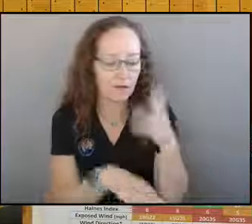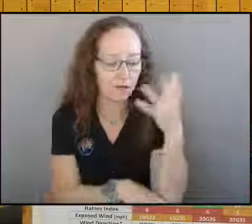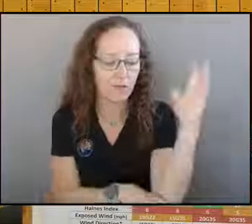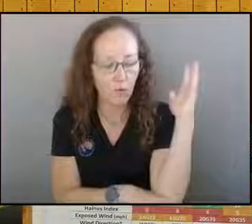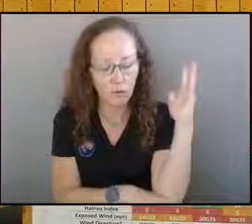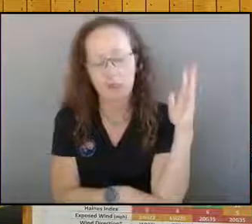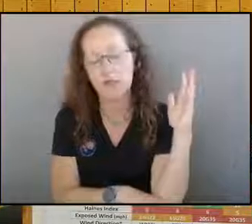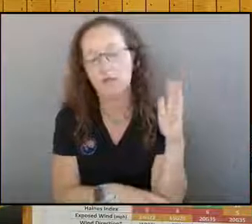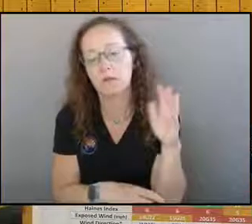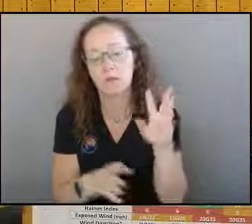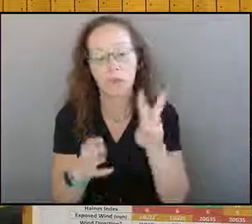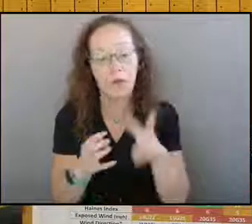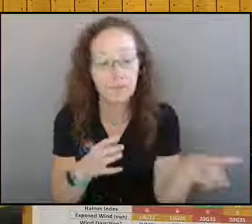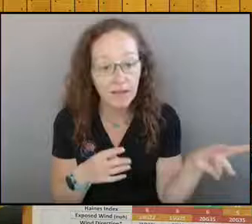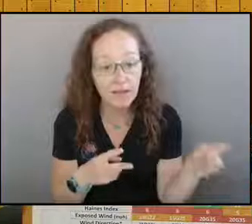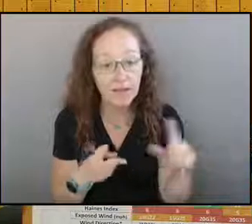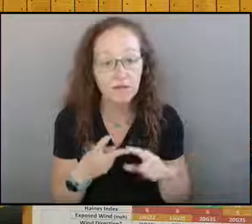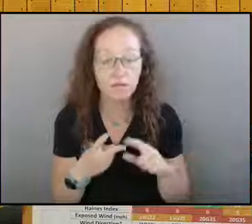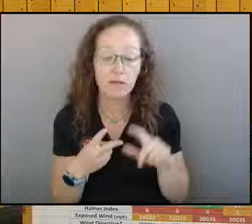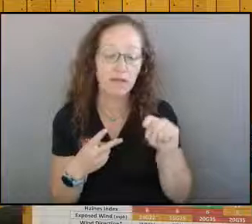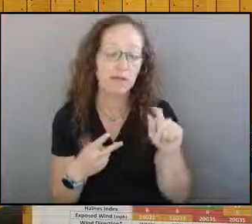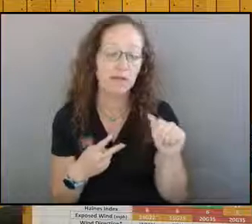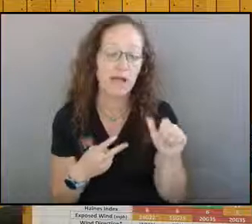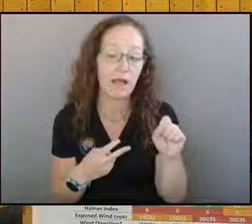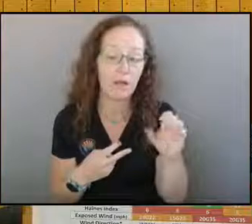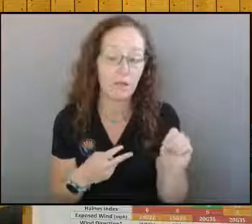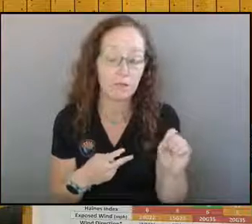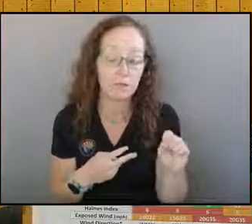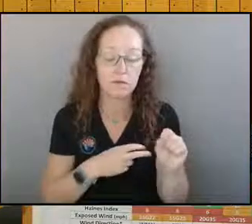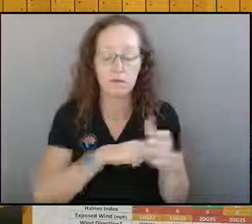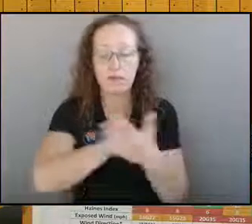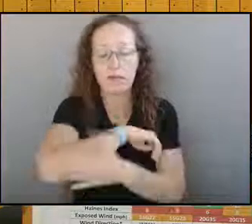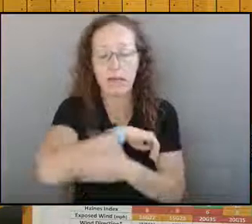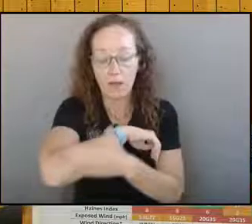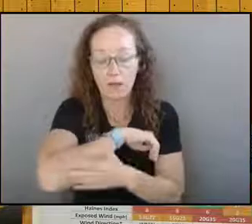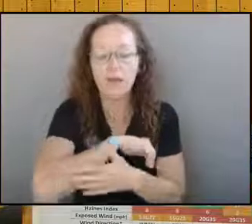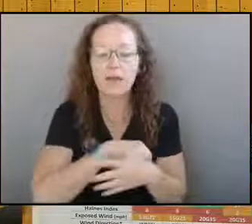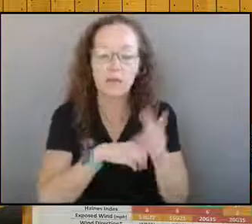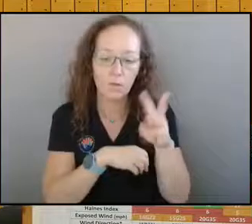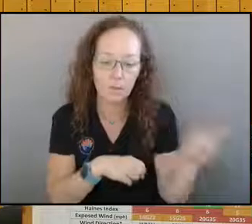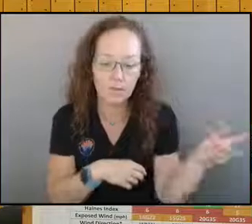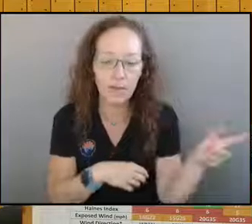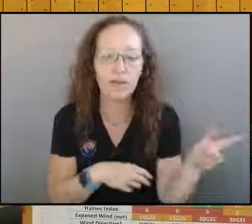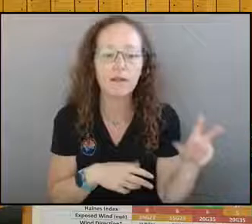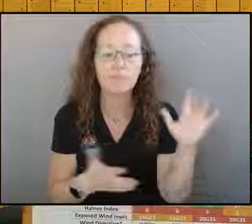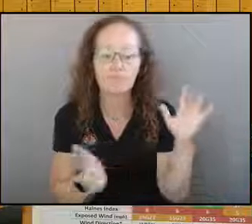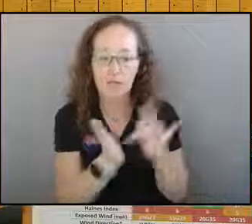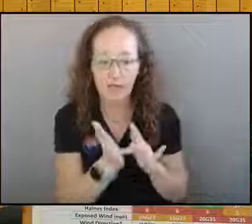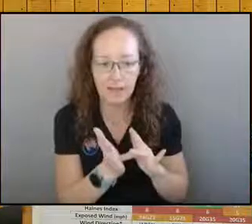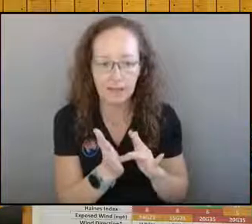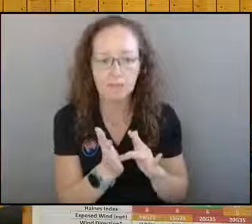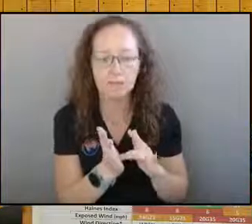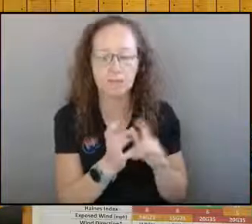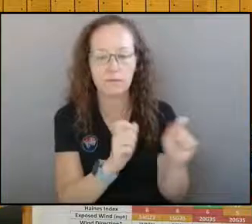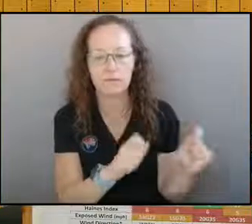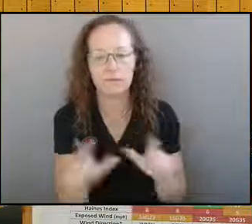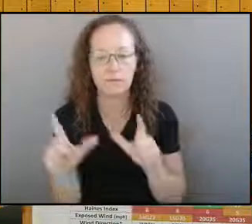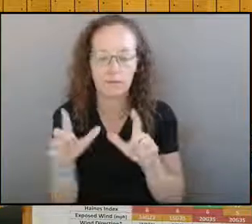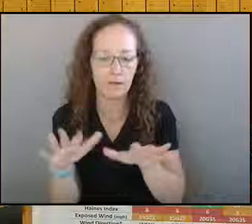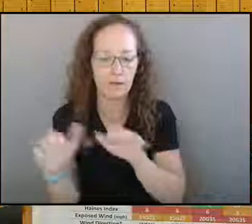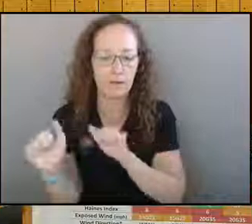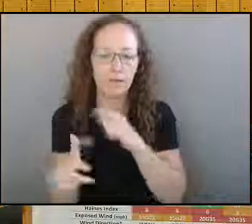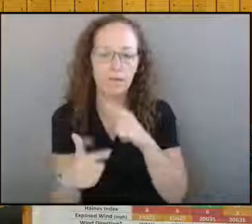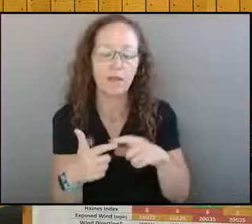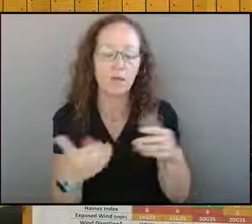There's a link to the Hermit Peak Calf Canyon fire, and there's also a new Facebook page for the Hermit Peak Calf Canyon